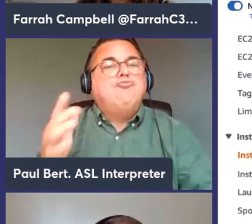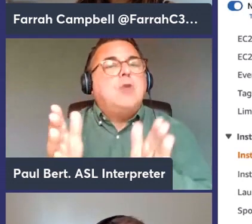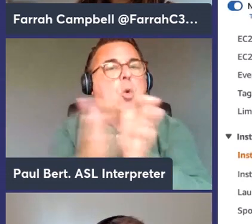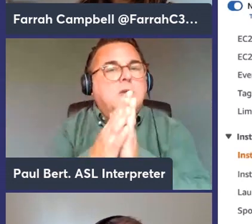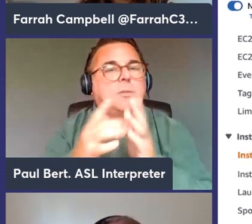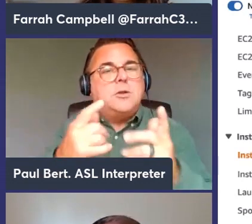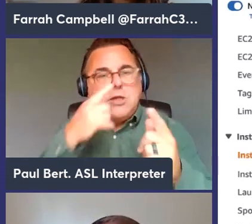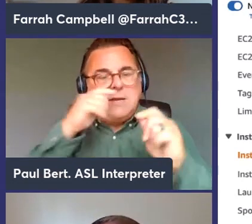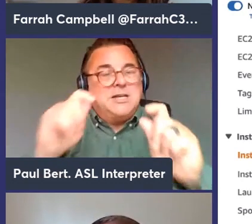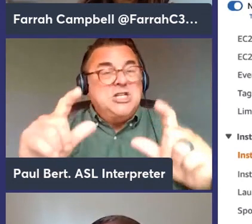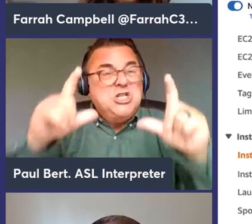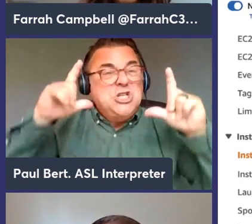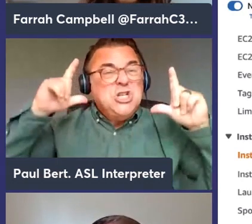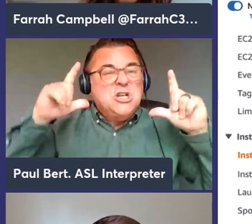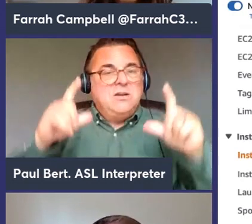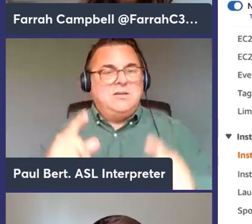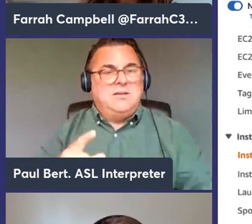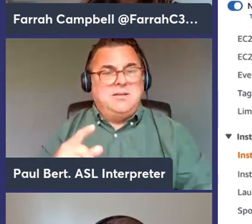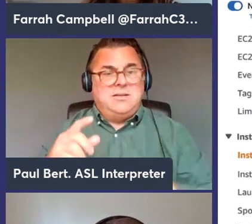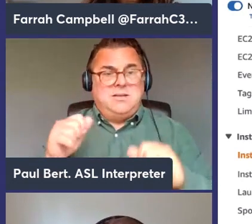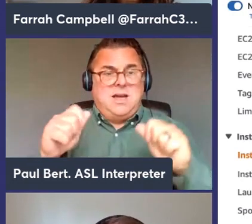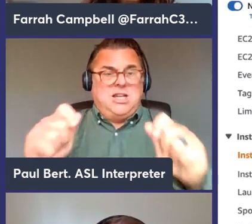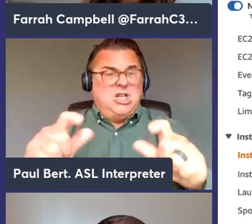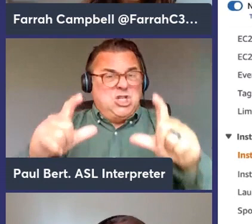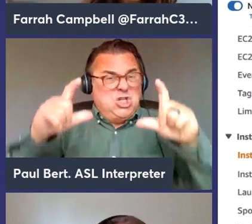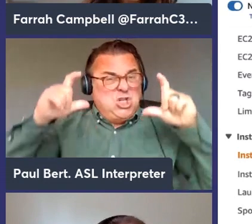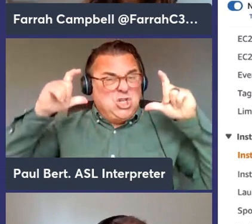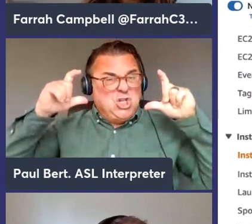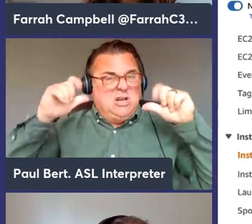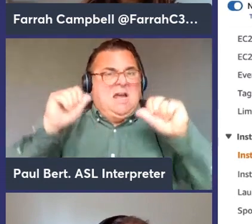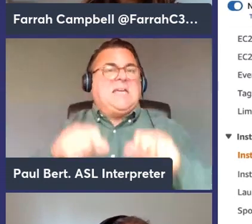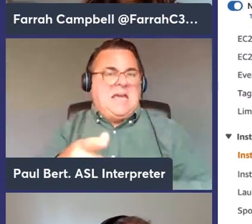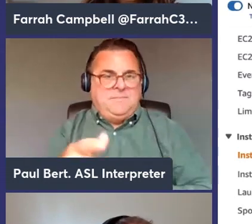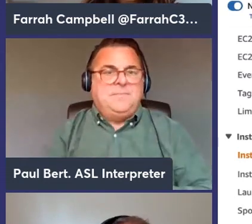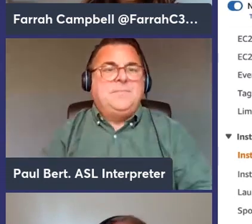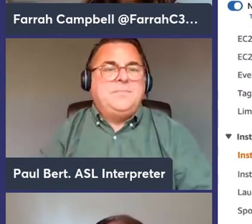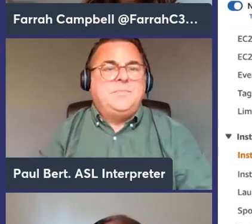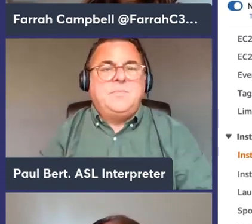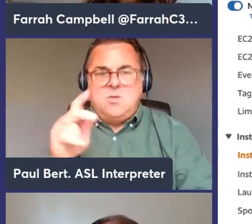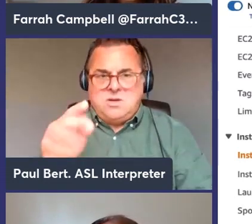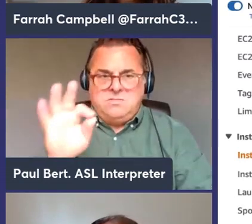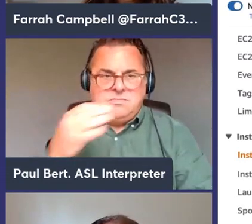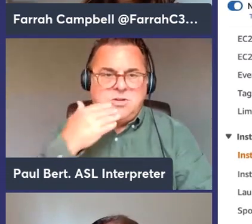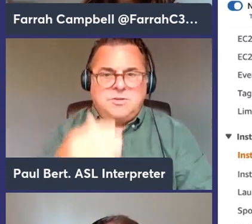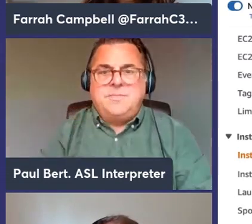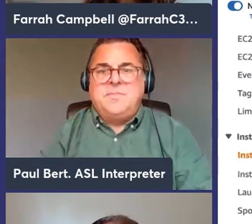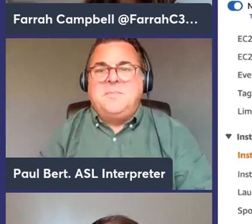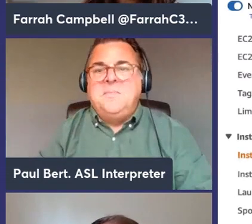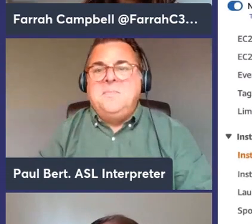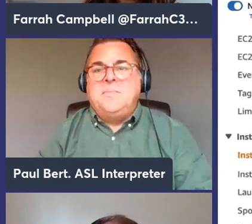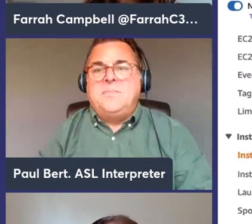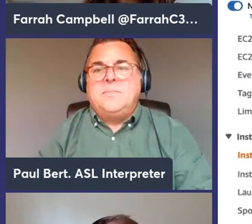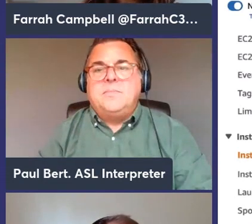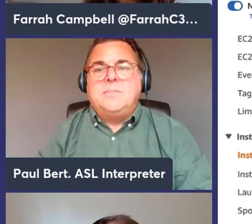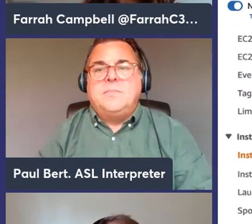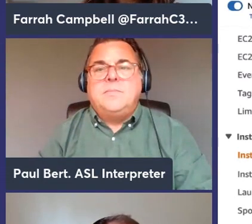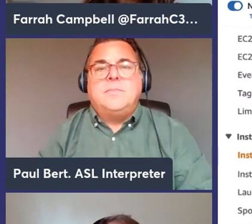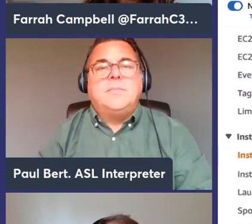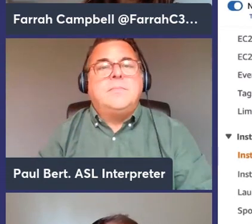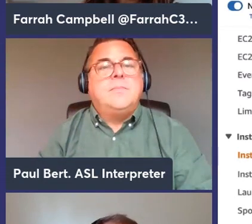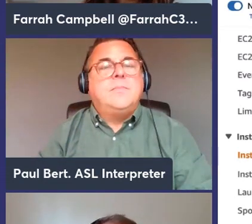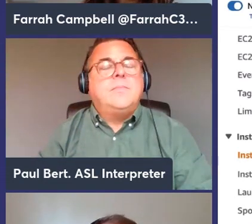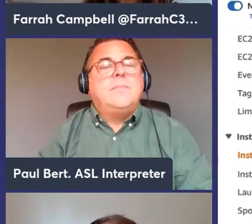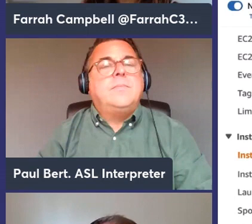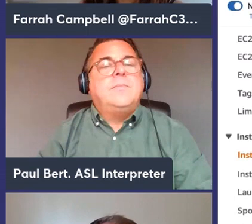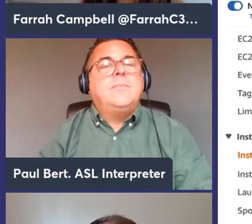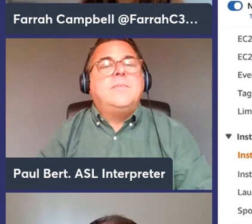audience of whether we could zoom in. Apps, I can make it nice and big here. All right. I can see it. All right. So I just